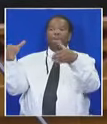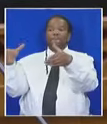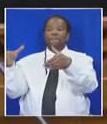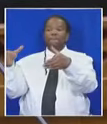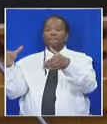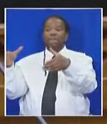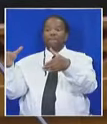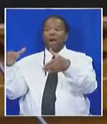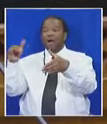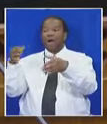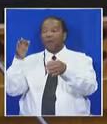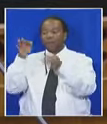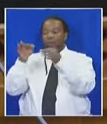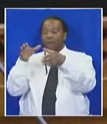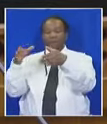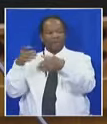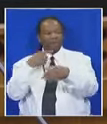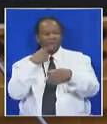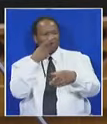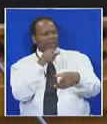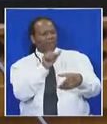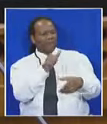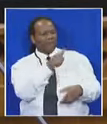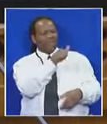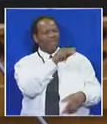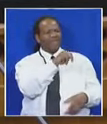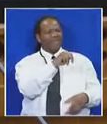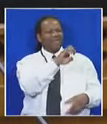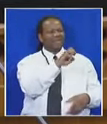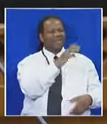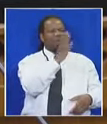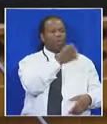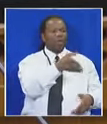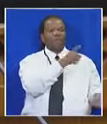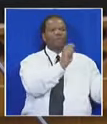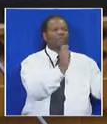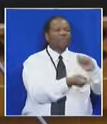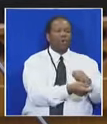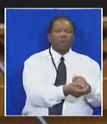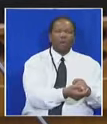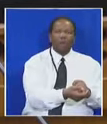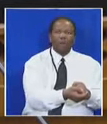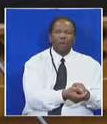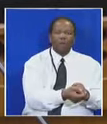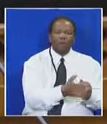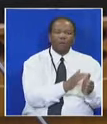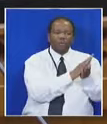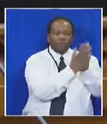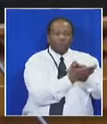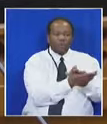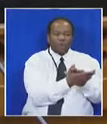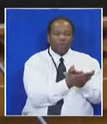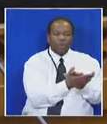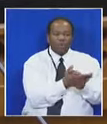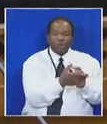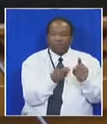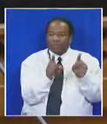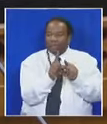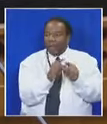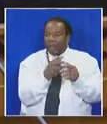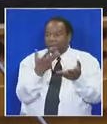ANC? Is it not funny that in countries where they're being handled from,